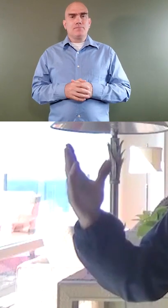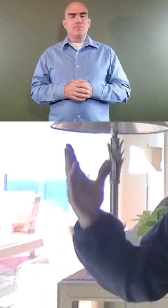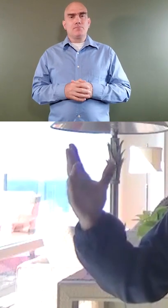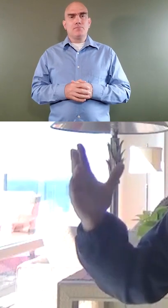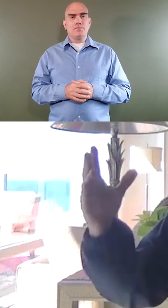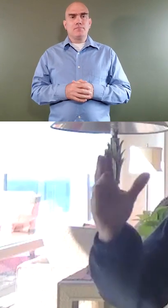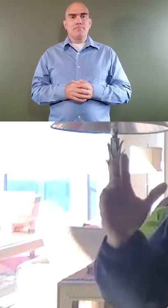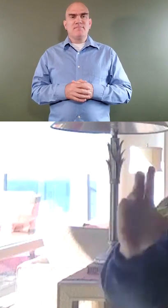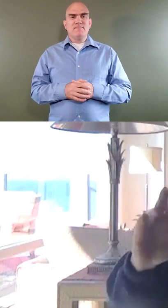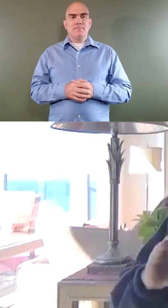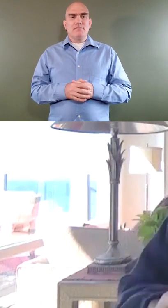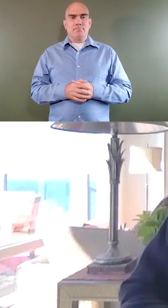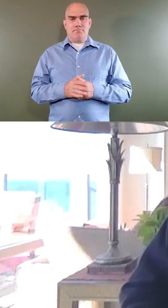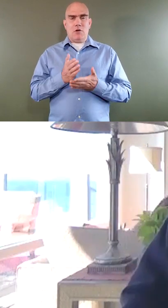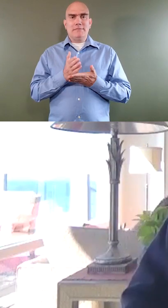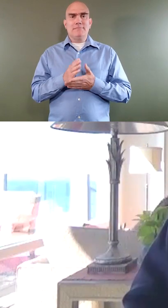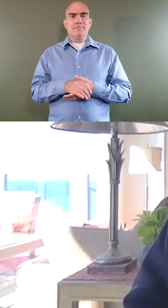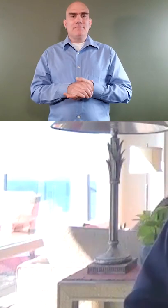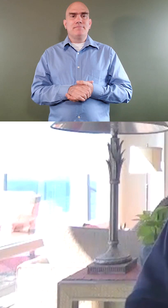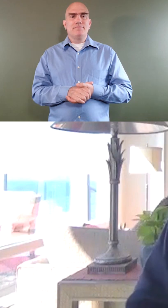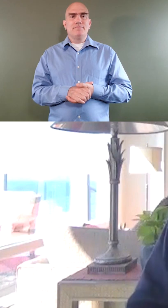of pump. All right.